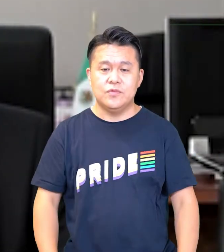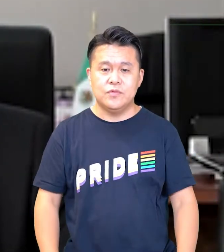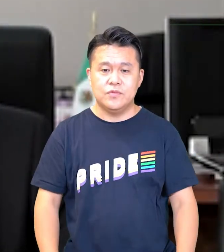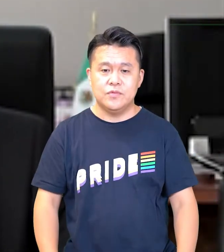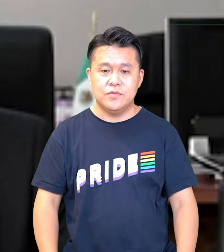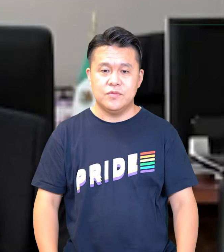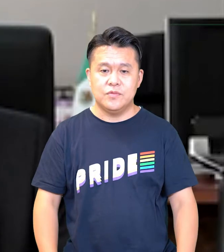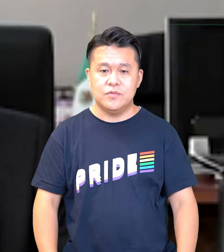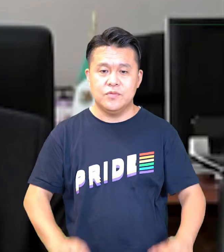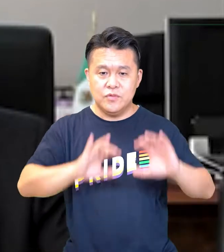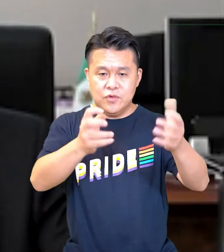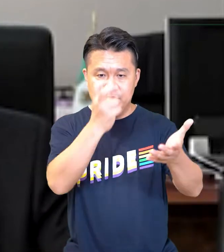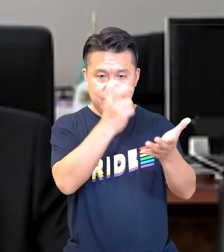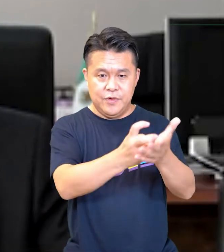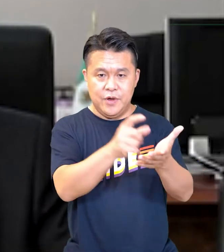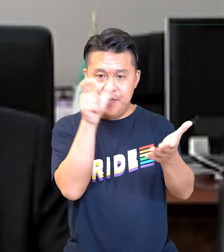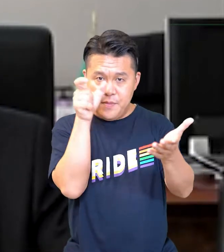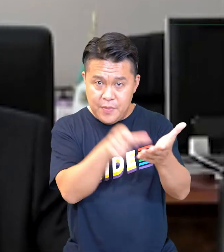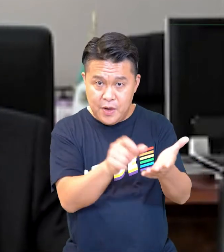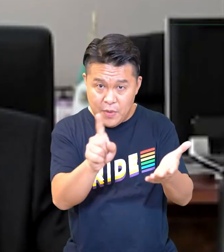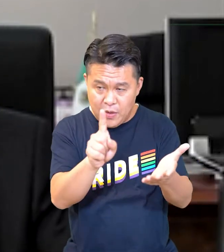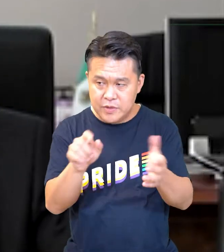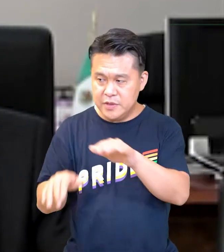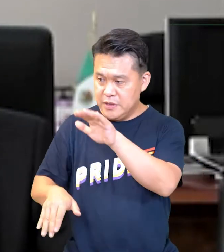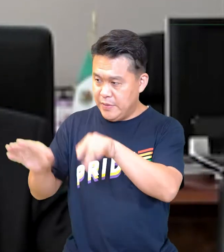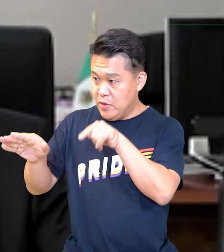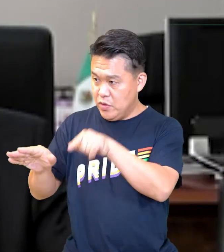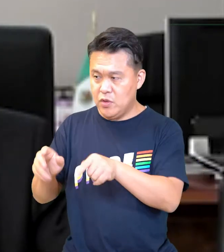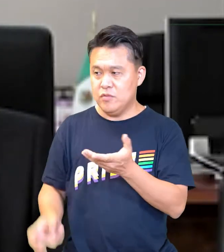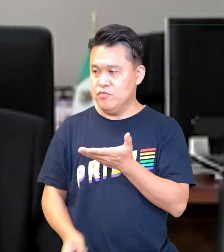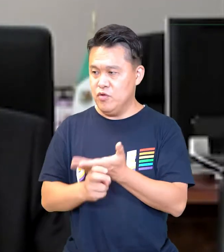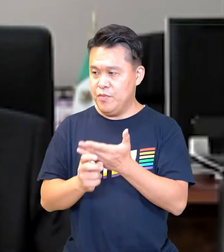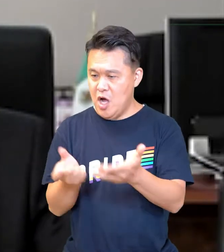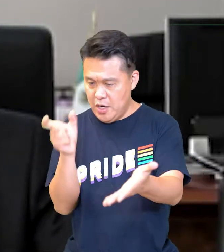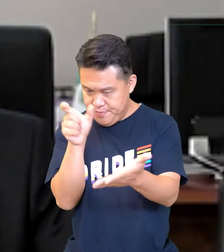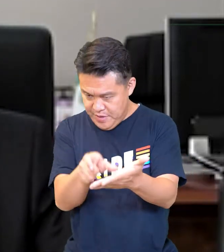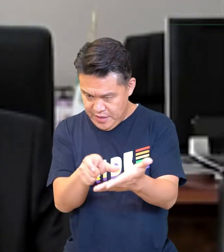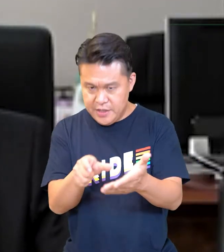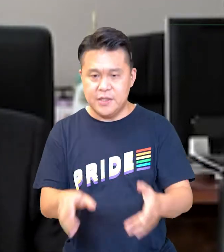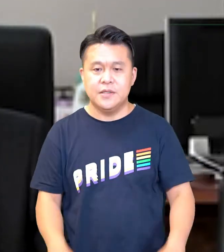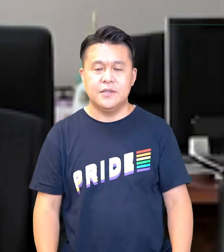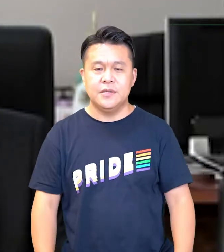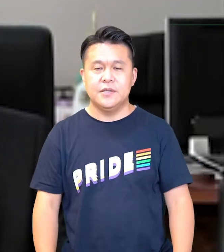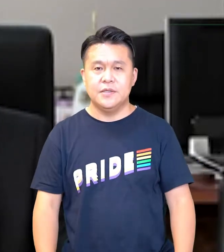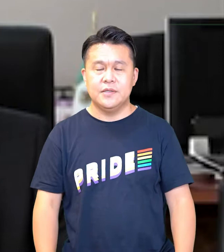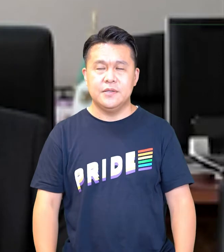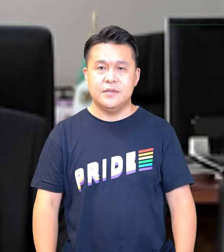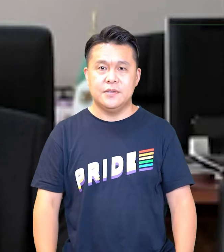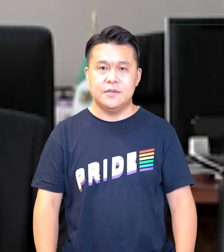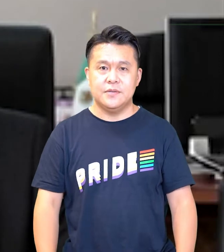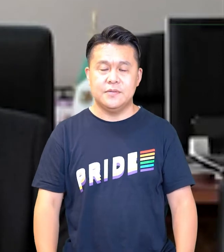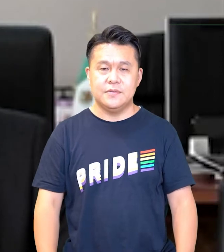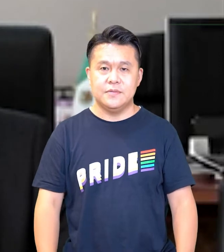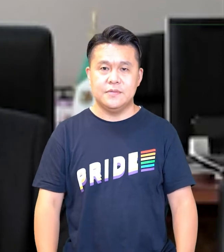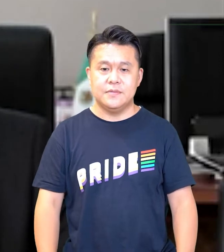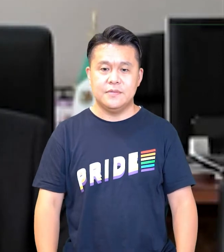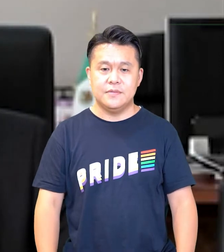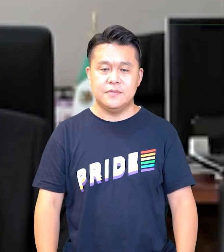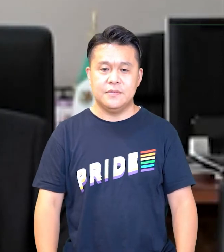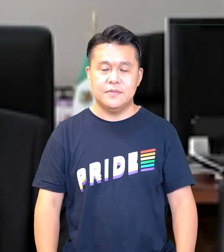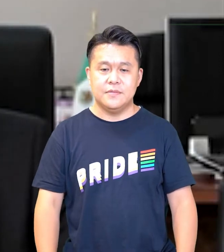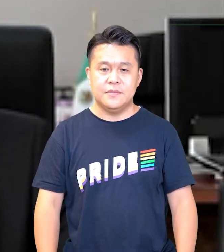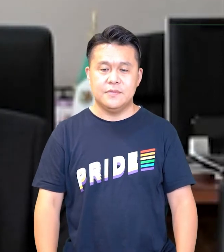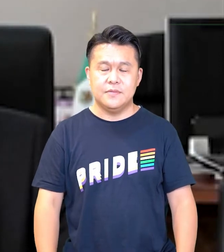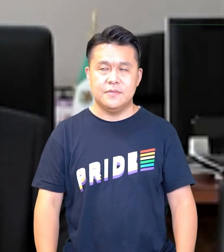of constitutional reforms that conferred constitutional status